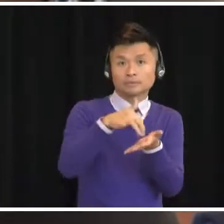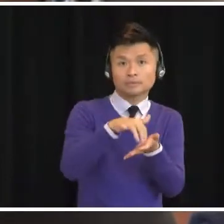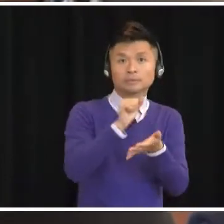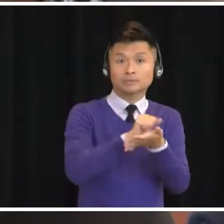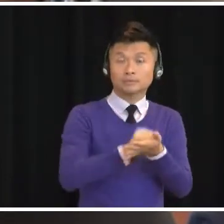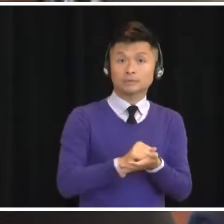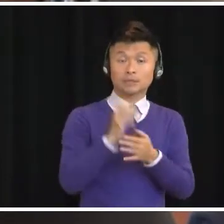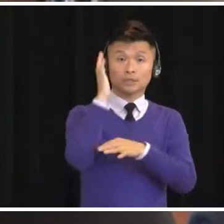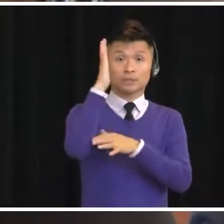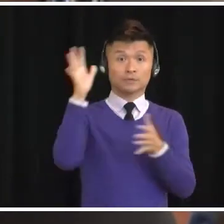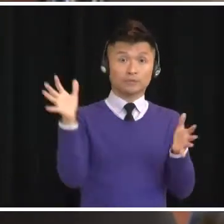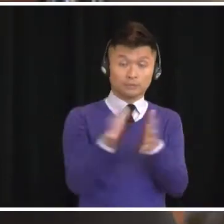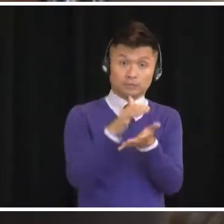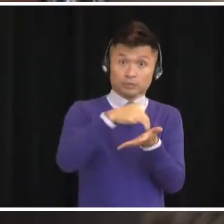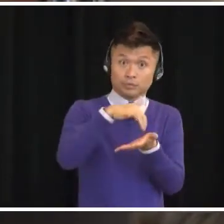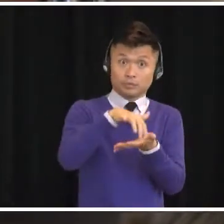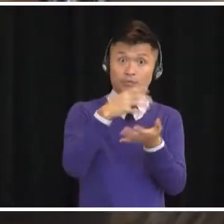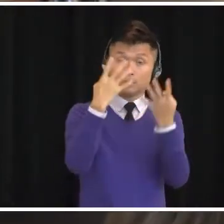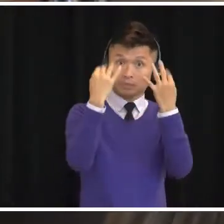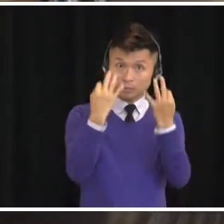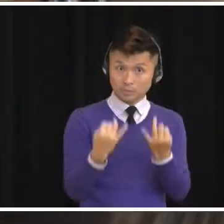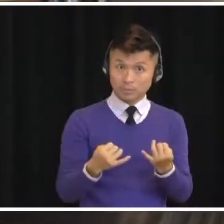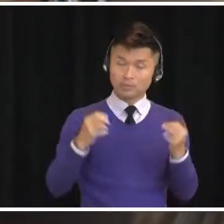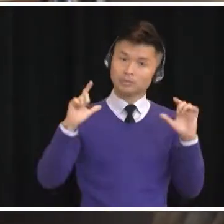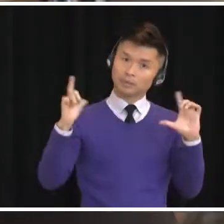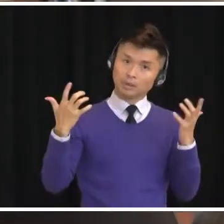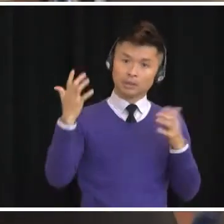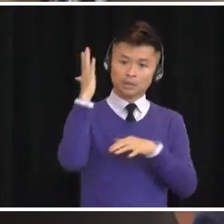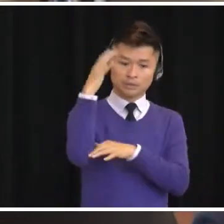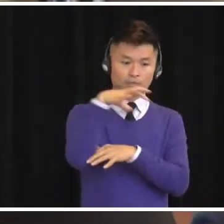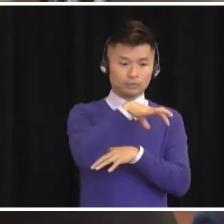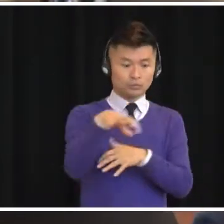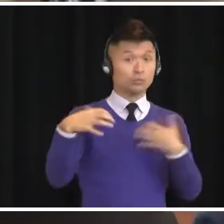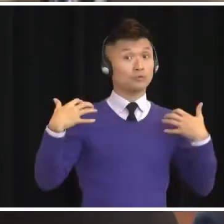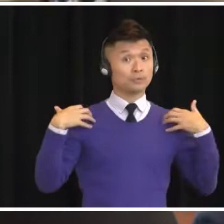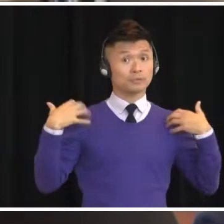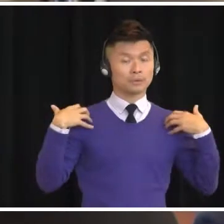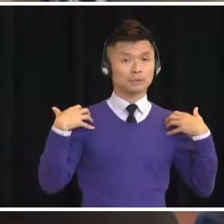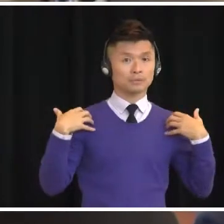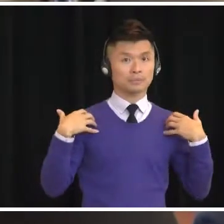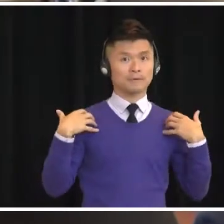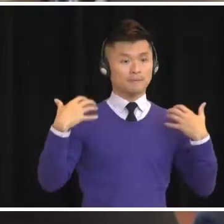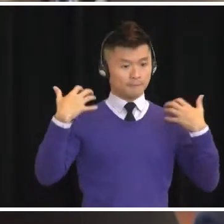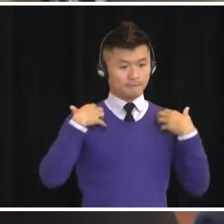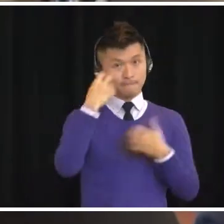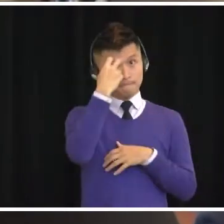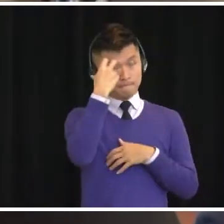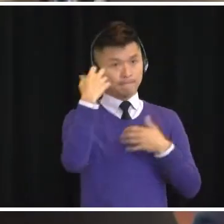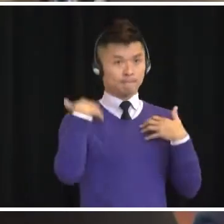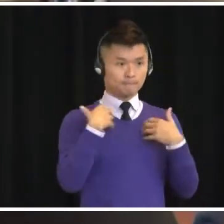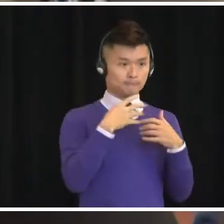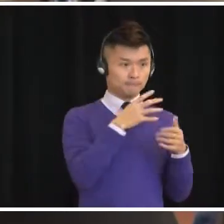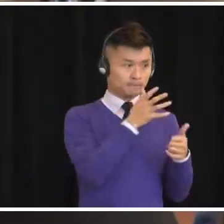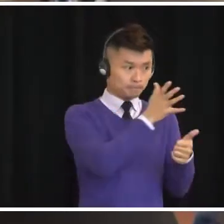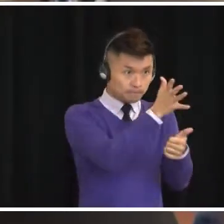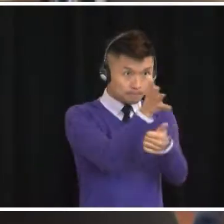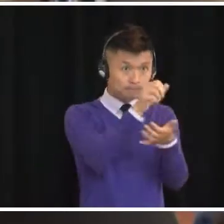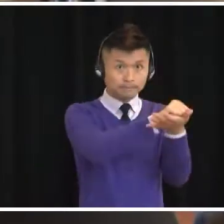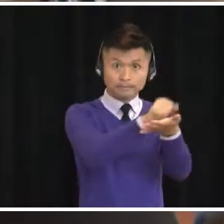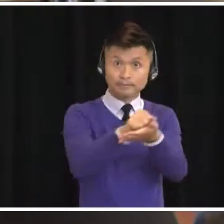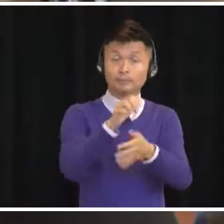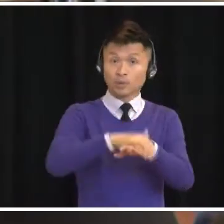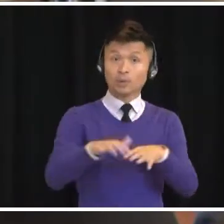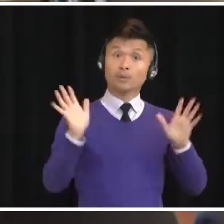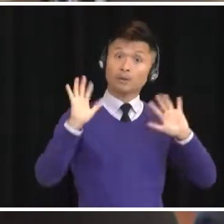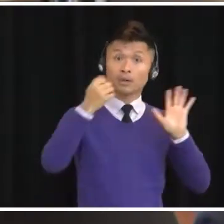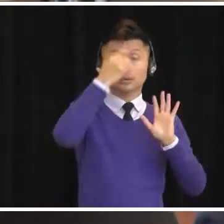On this issue, different government authorities are